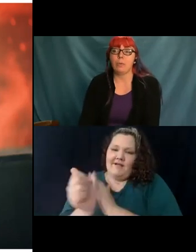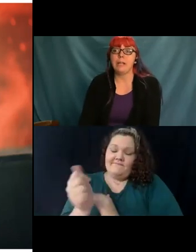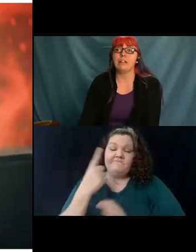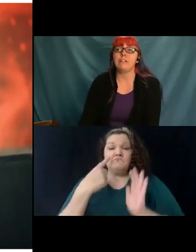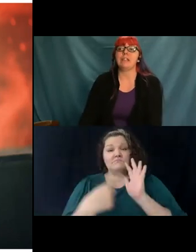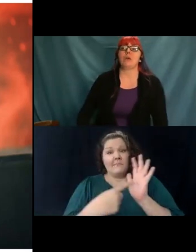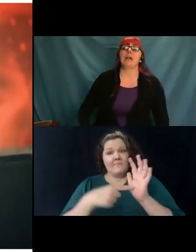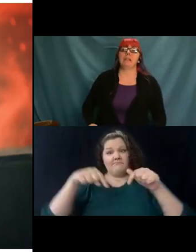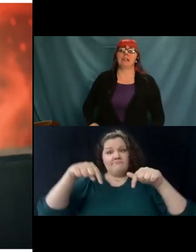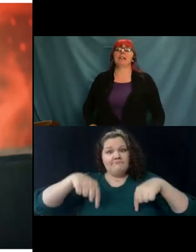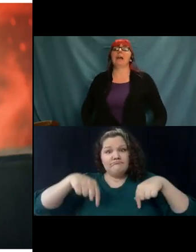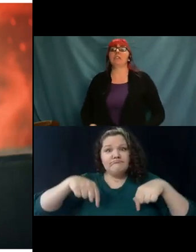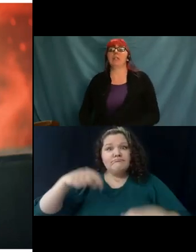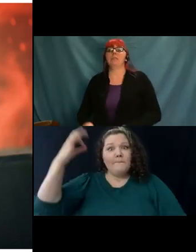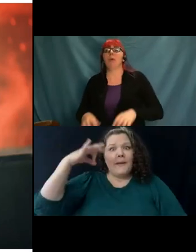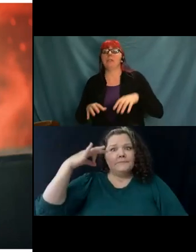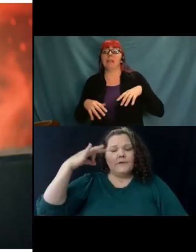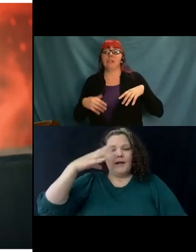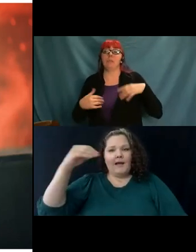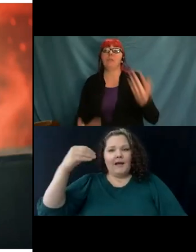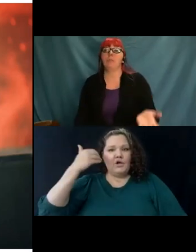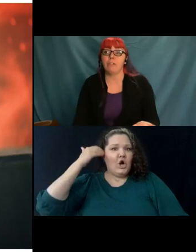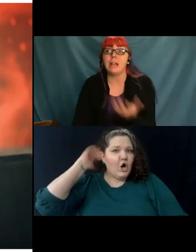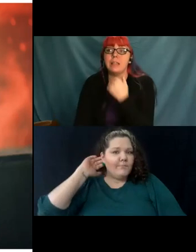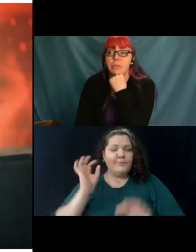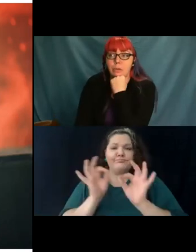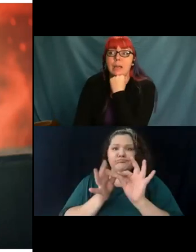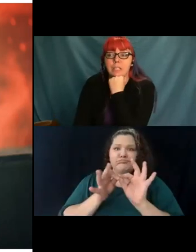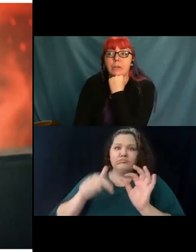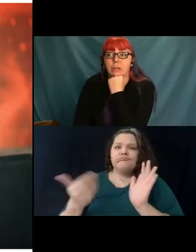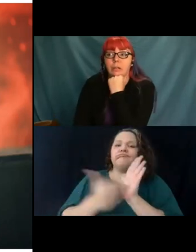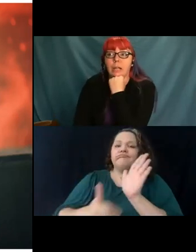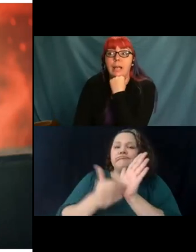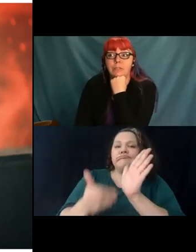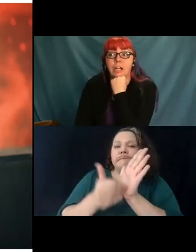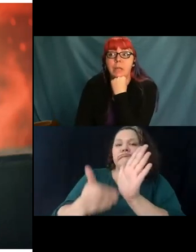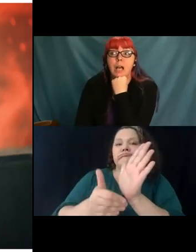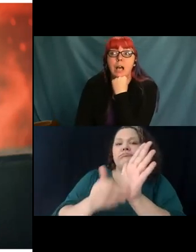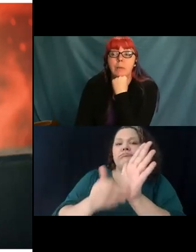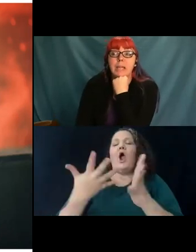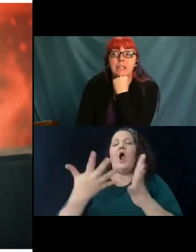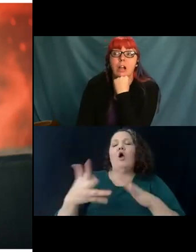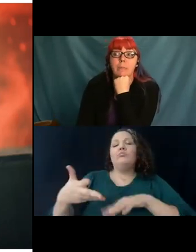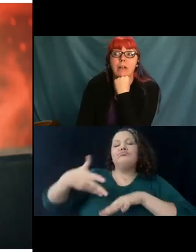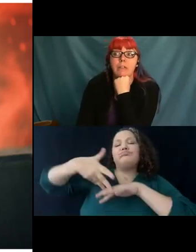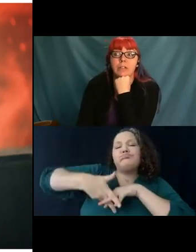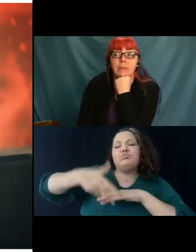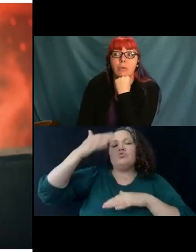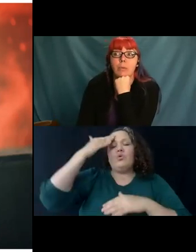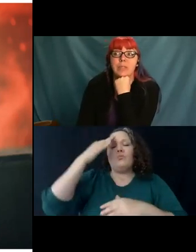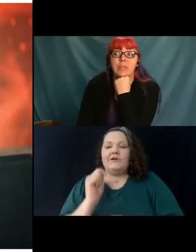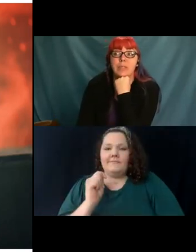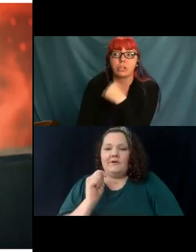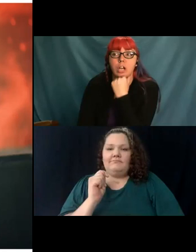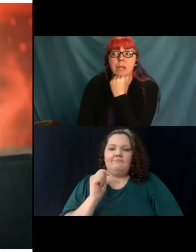if you're running an event or anything like that, it's really important that you provide them with that material ahead of time. Amanda and Carmel, for